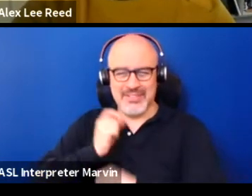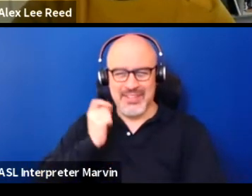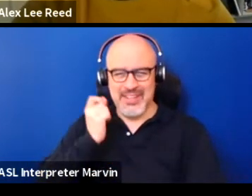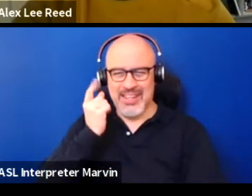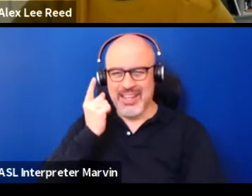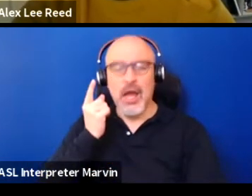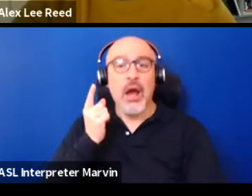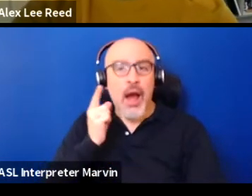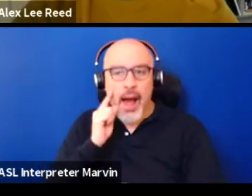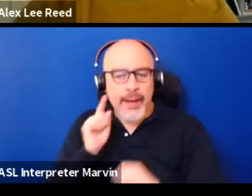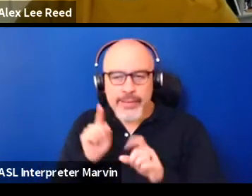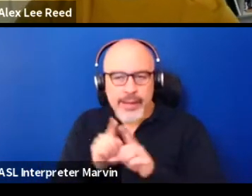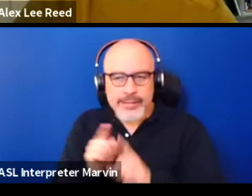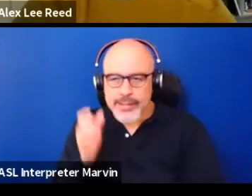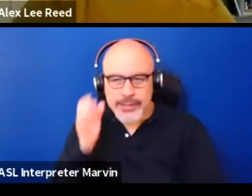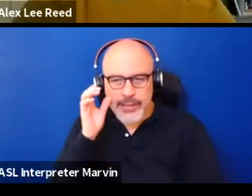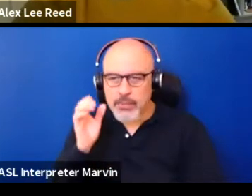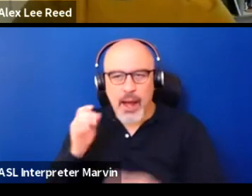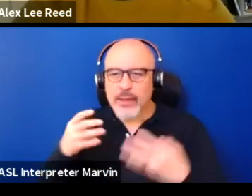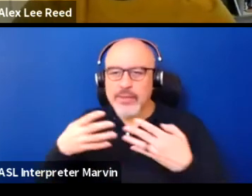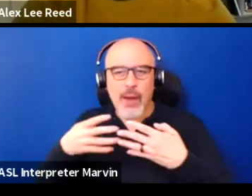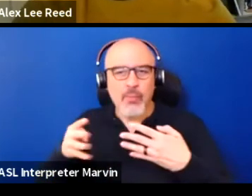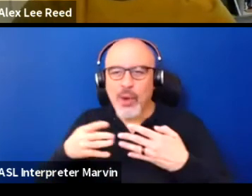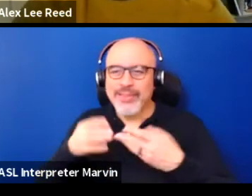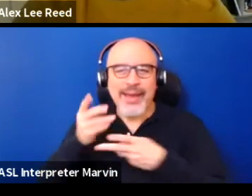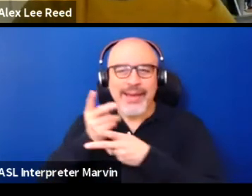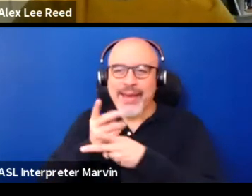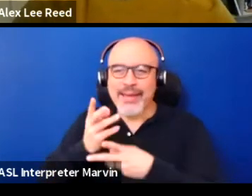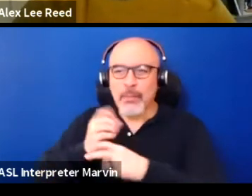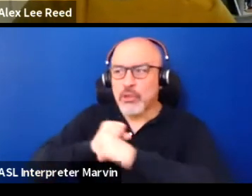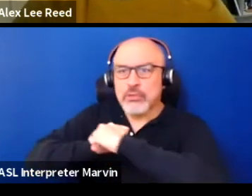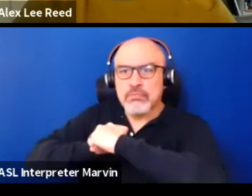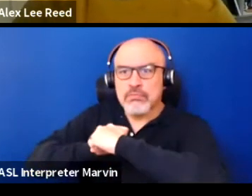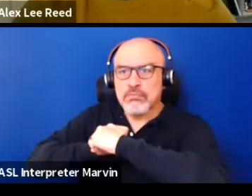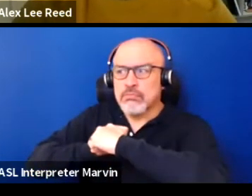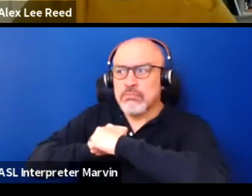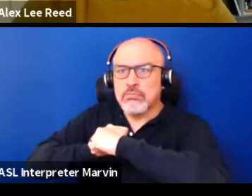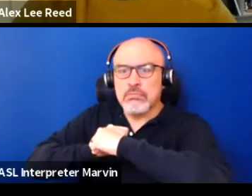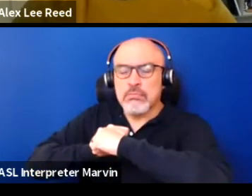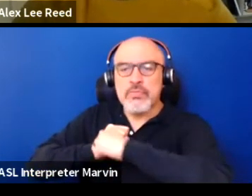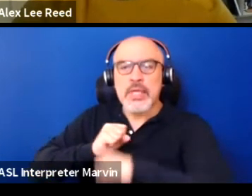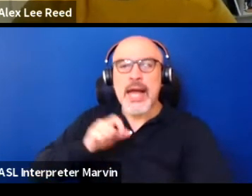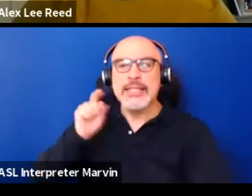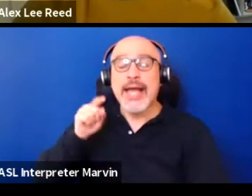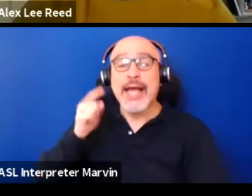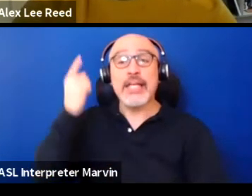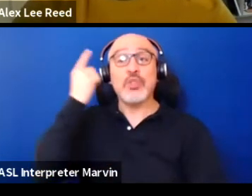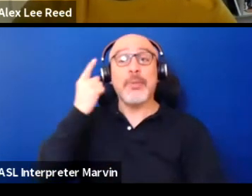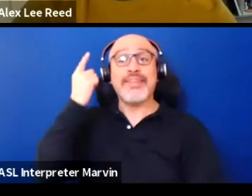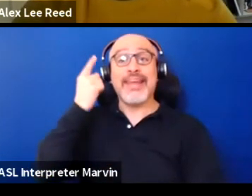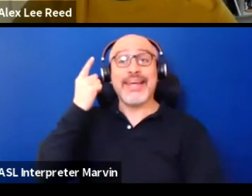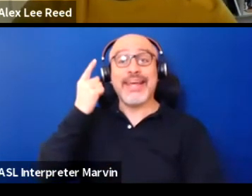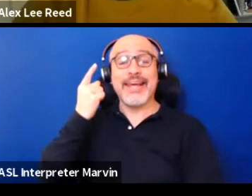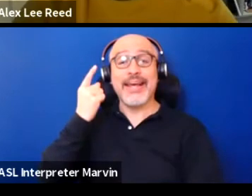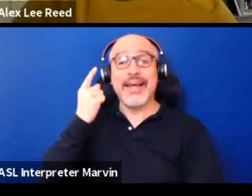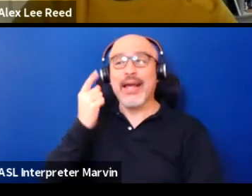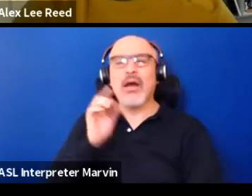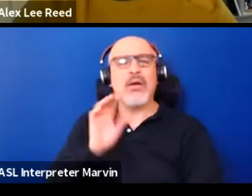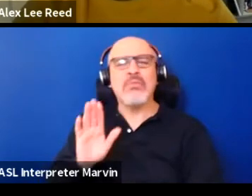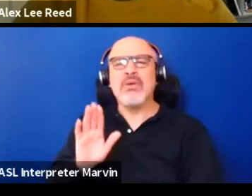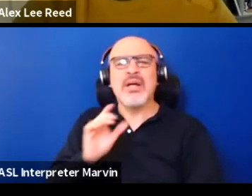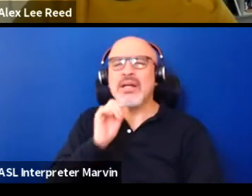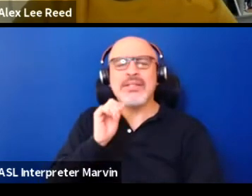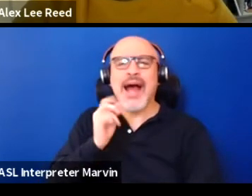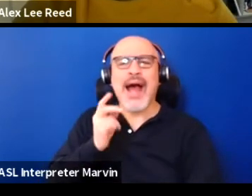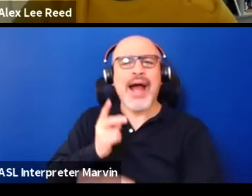the same thing with the gatekeepers. The gatekeepers need to be thinking about not keeping